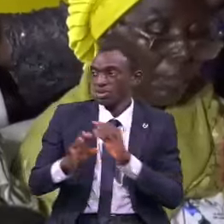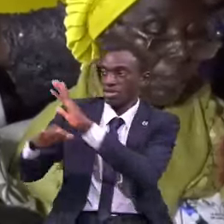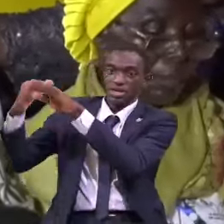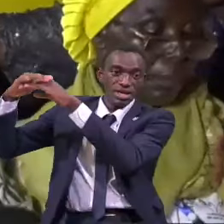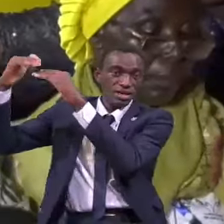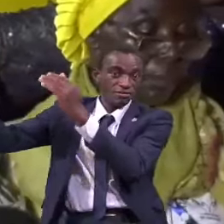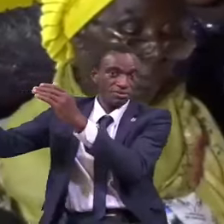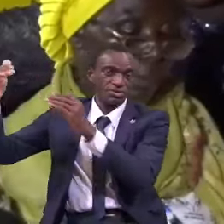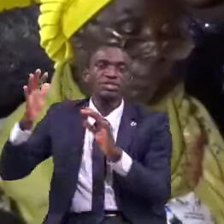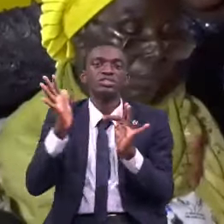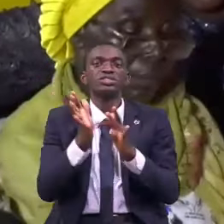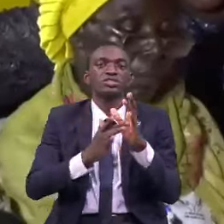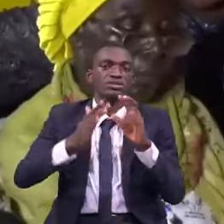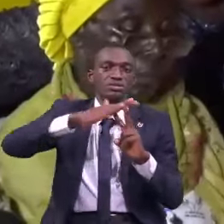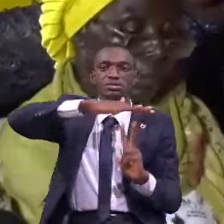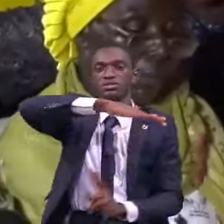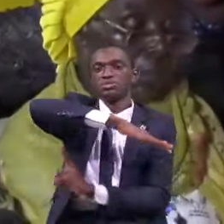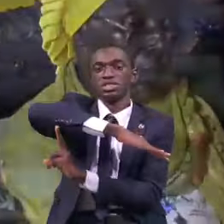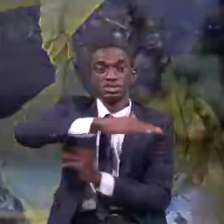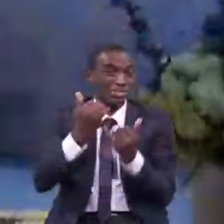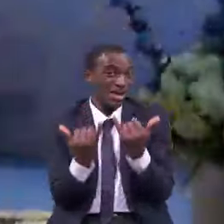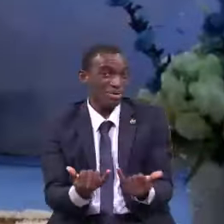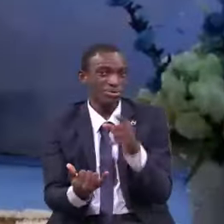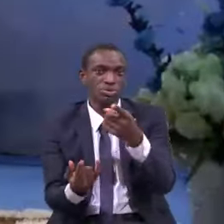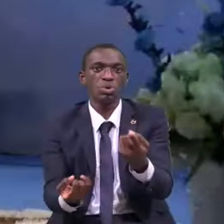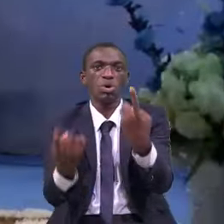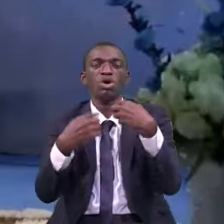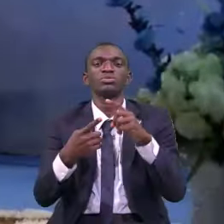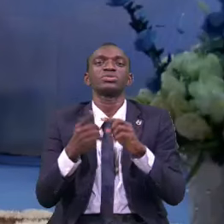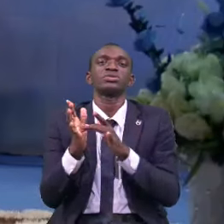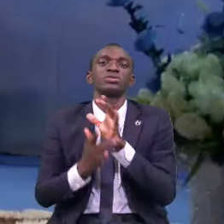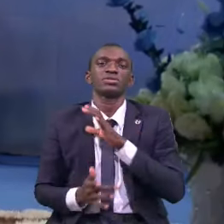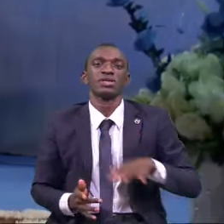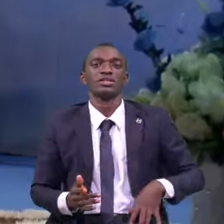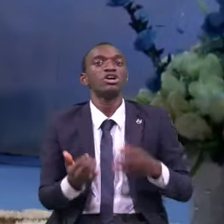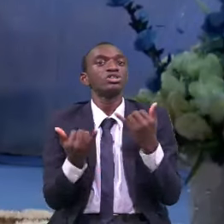you come to Christ. Tonight you call on Christ.